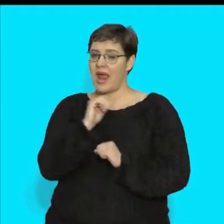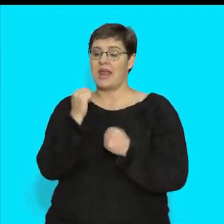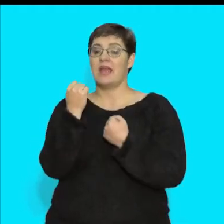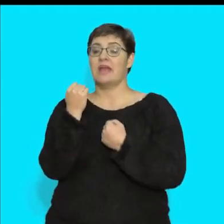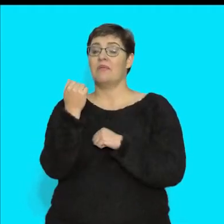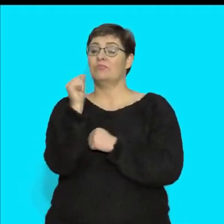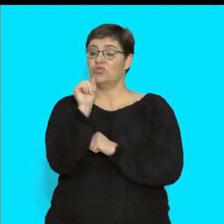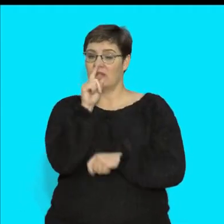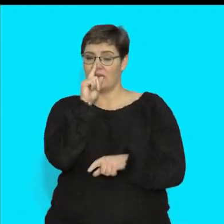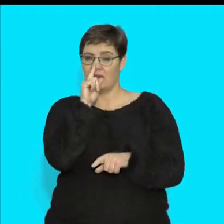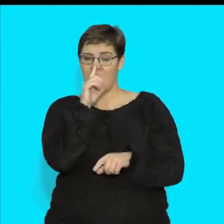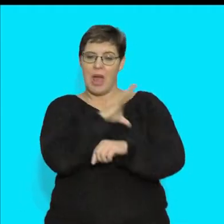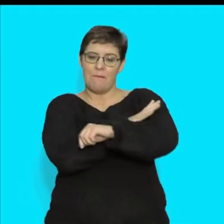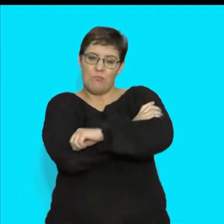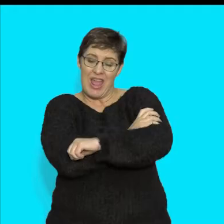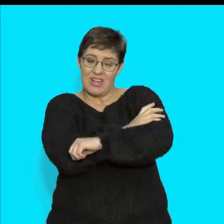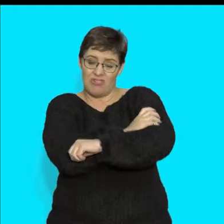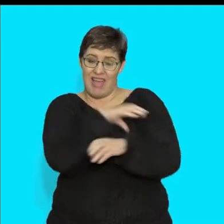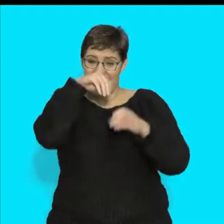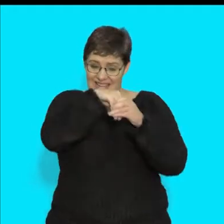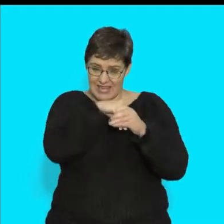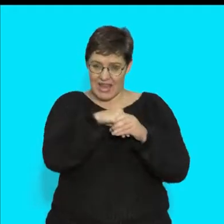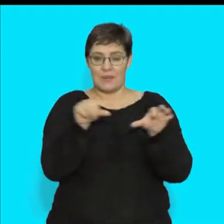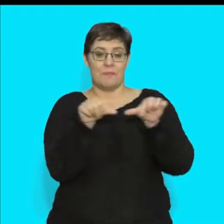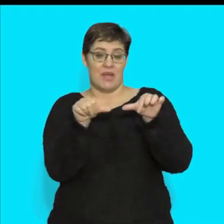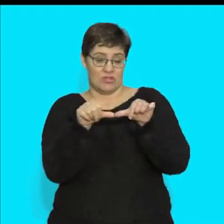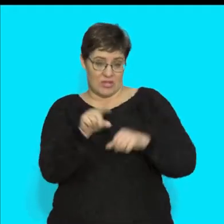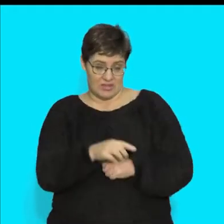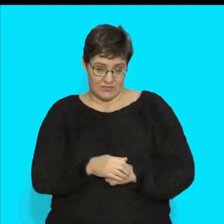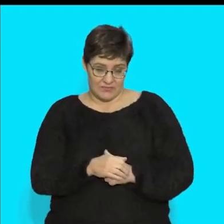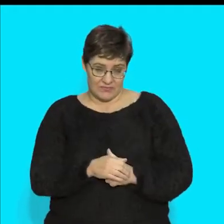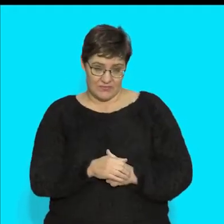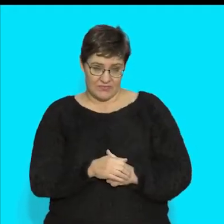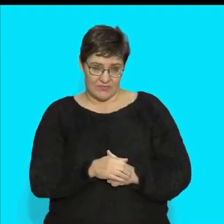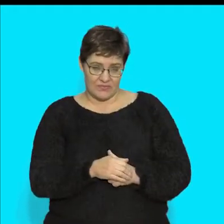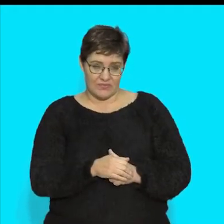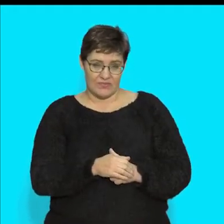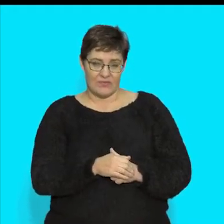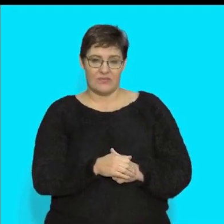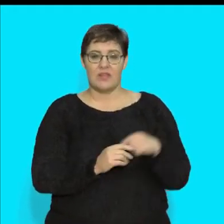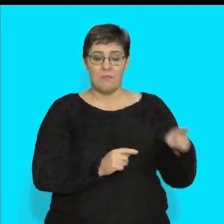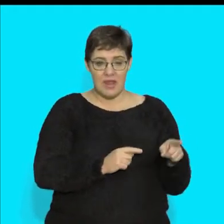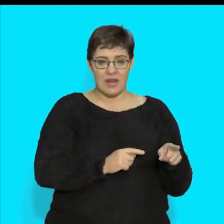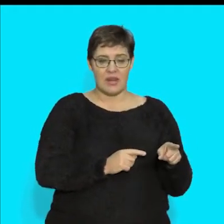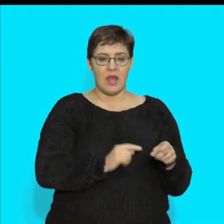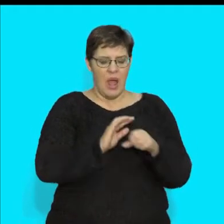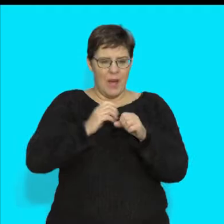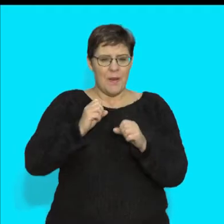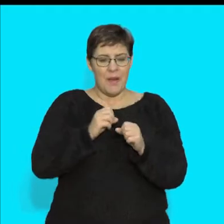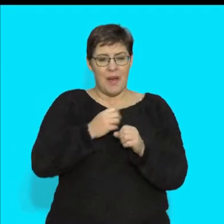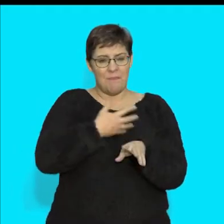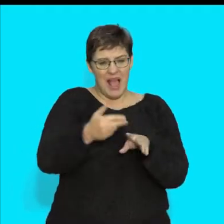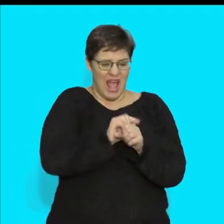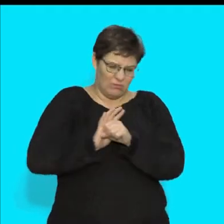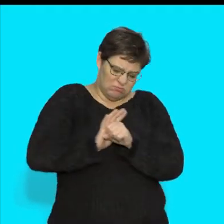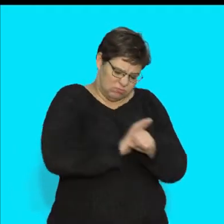machine that measures the pressure, all right, of your arteries against the wall, the blood